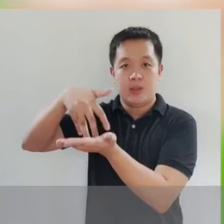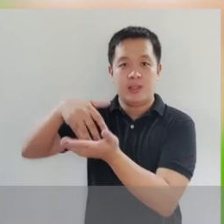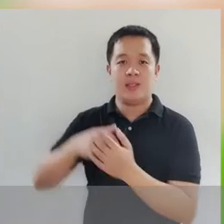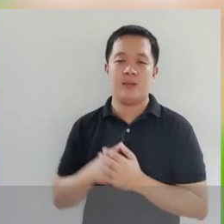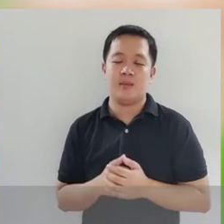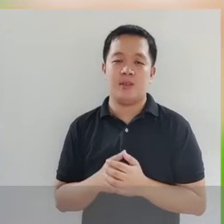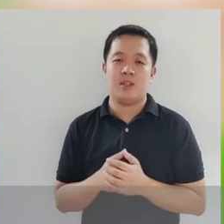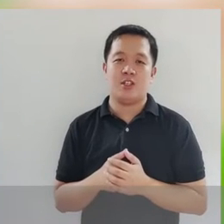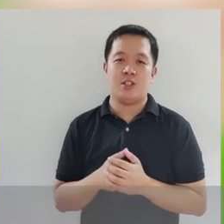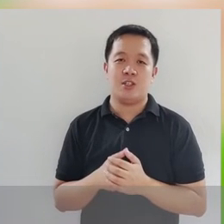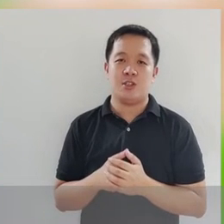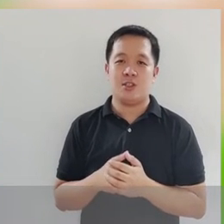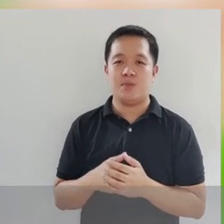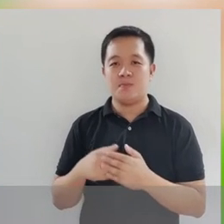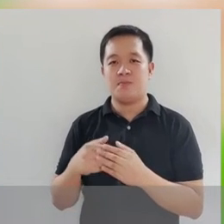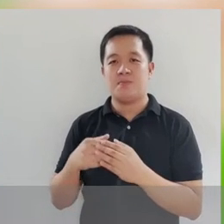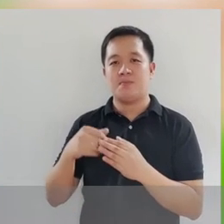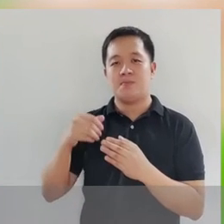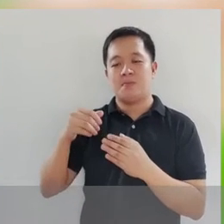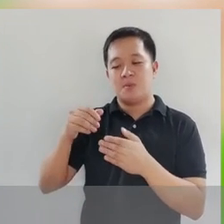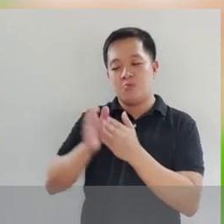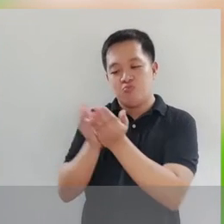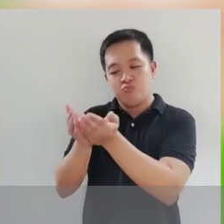Shabby, ship,